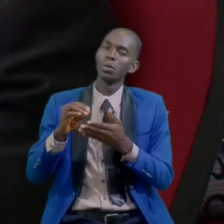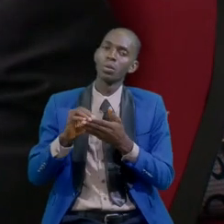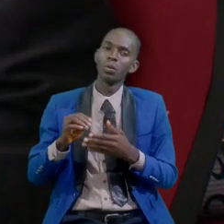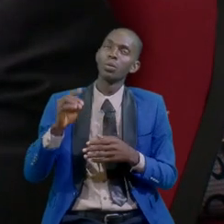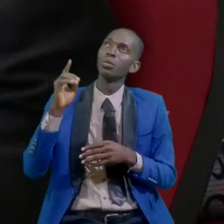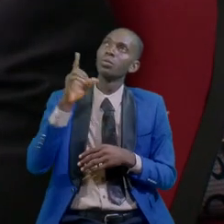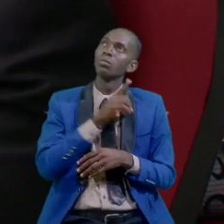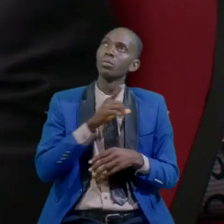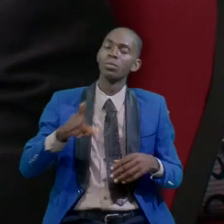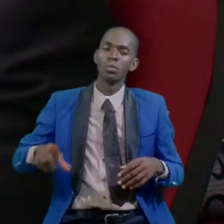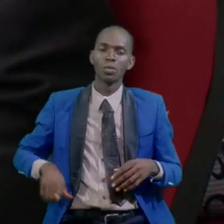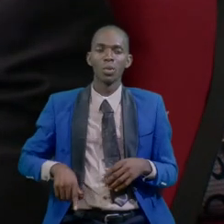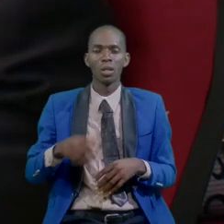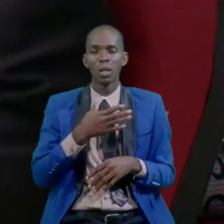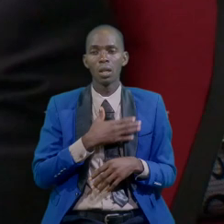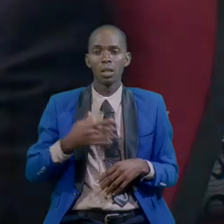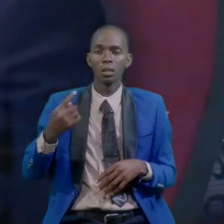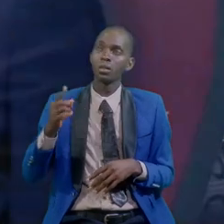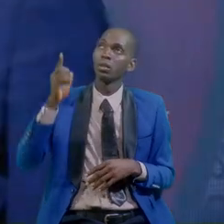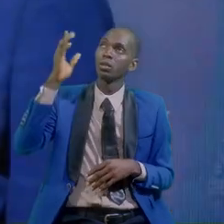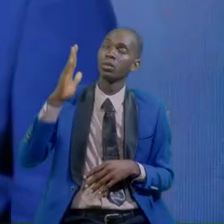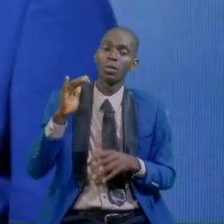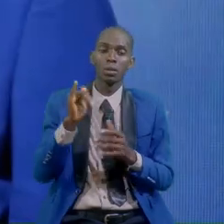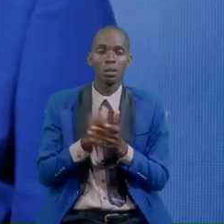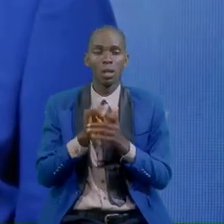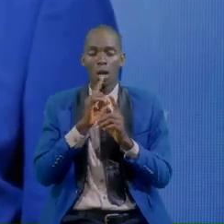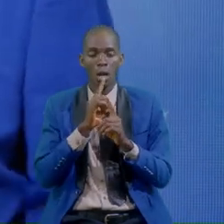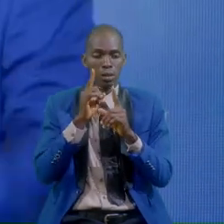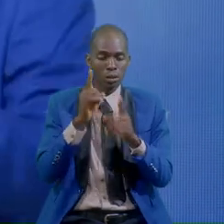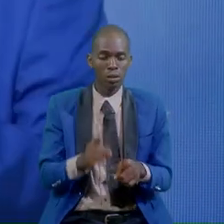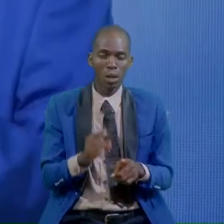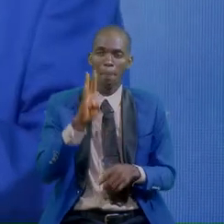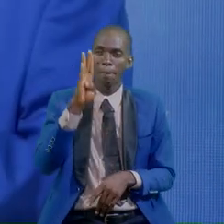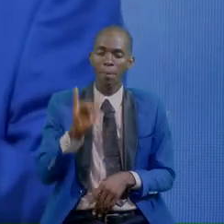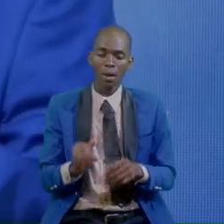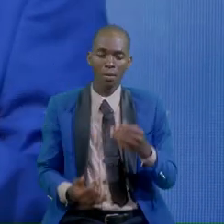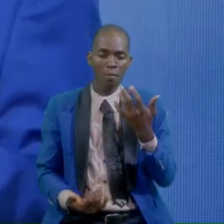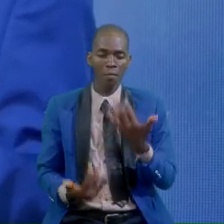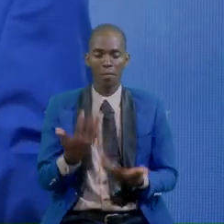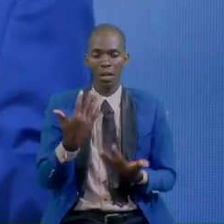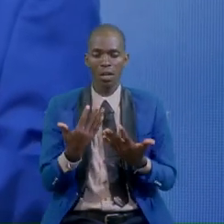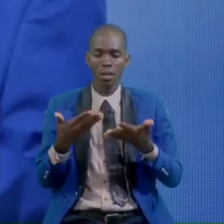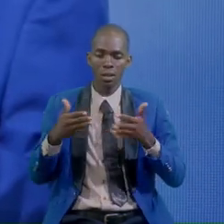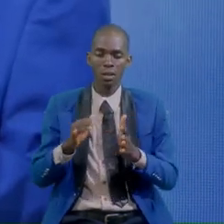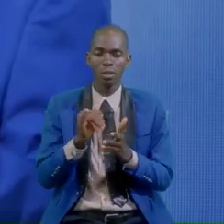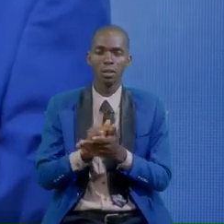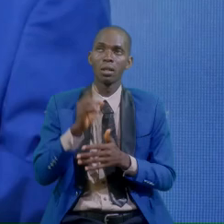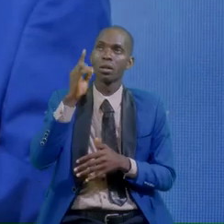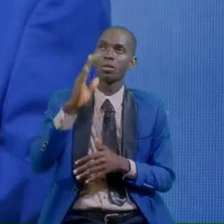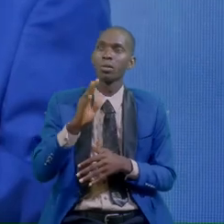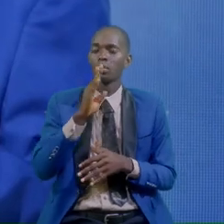Lord, and the God that answereth by fire, let him be